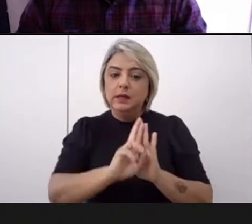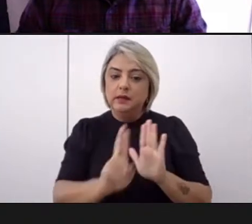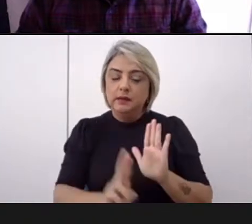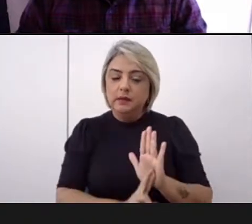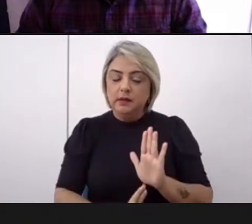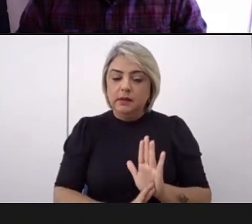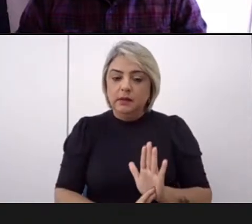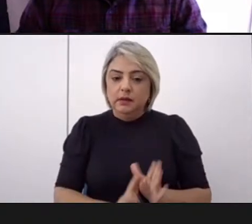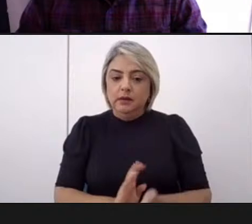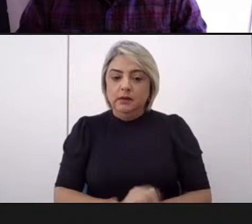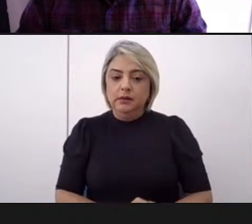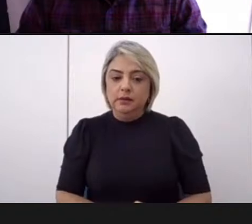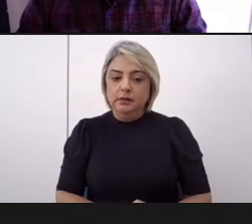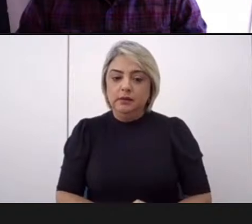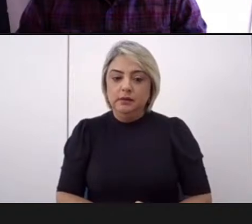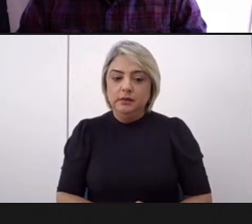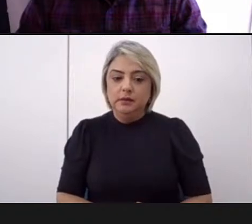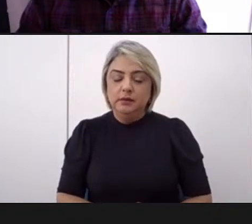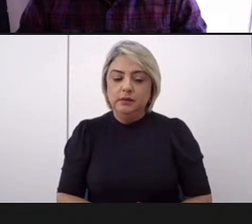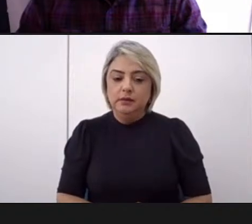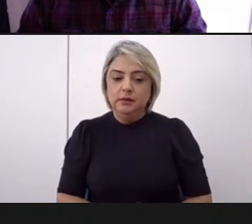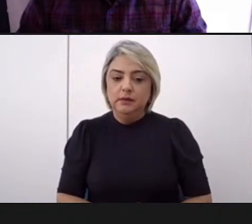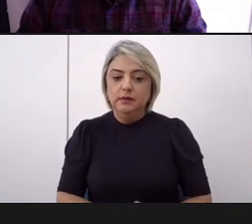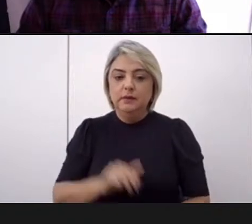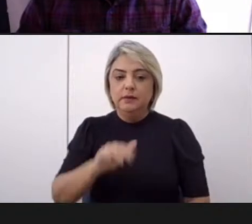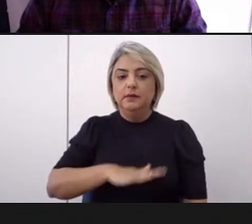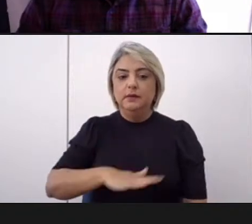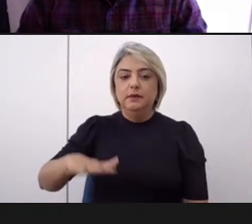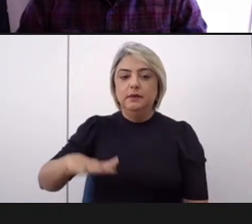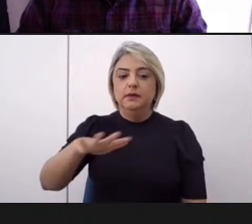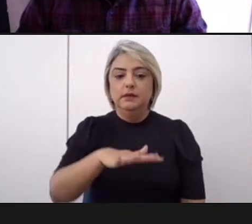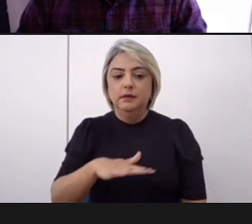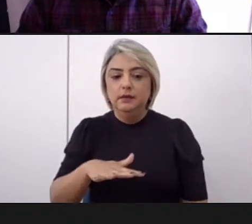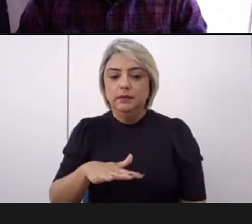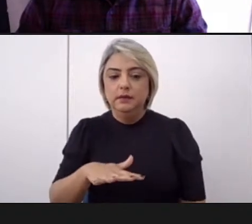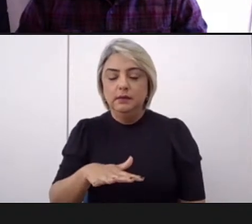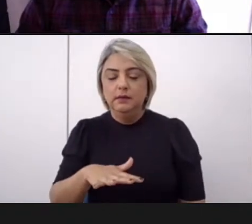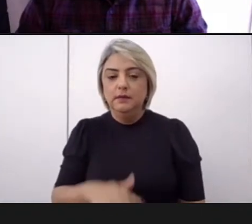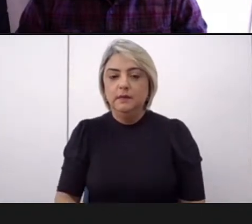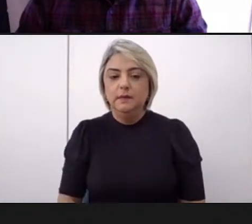are framed and decided at the transnational level,